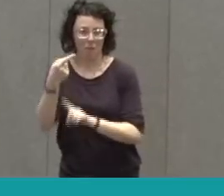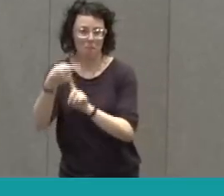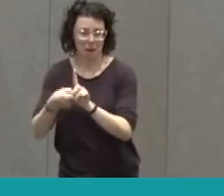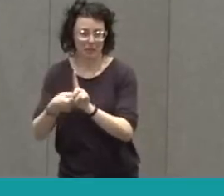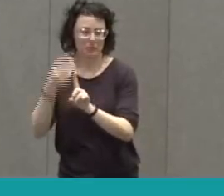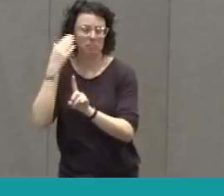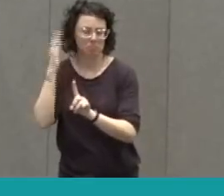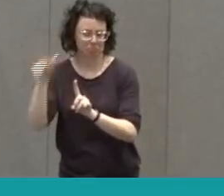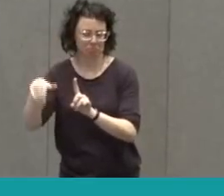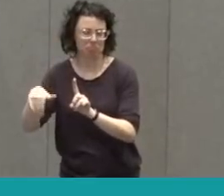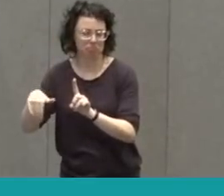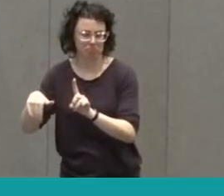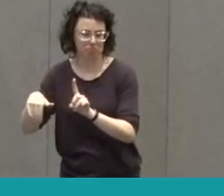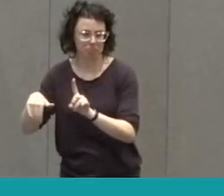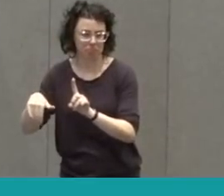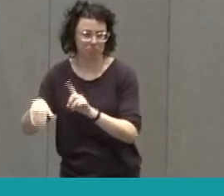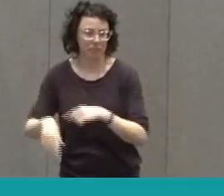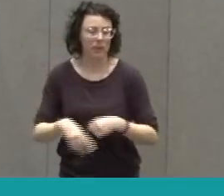equals 12 months.